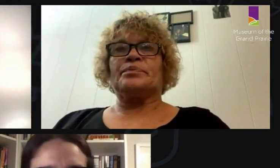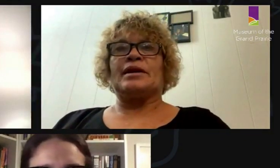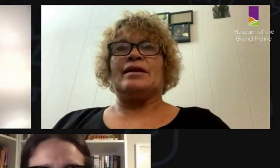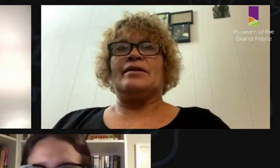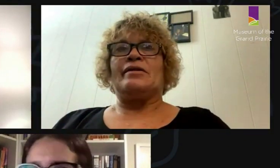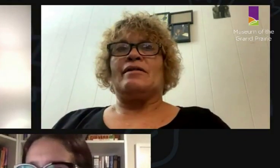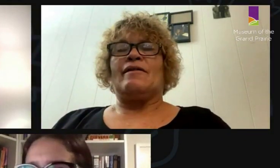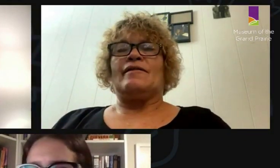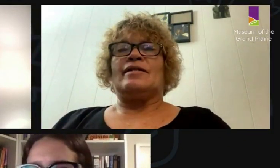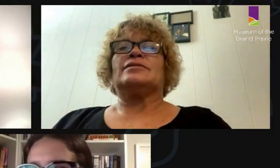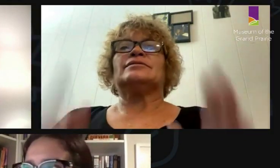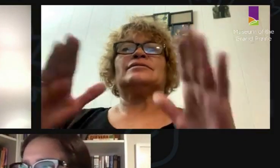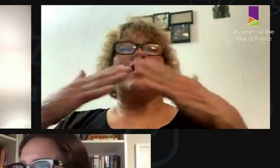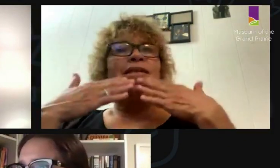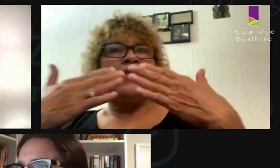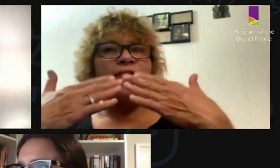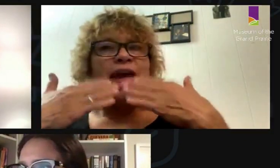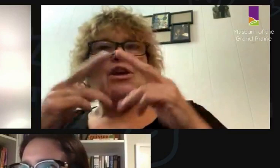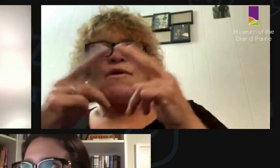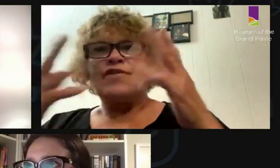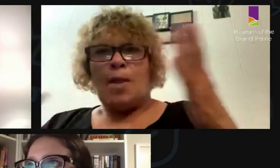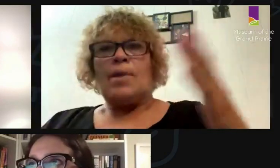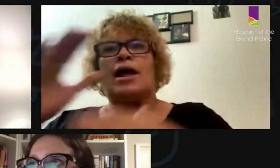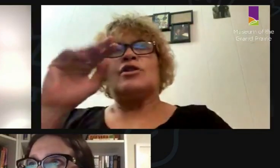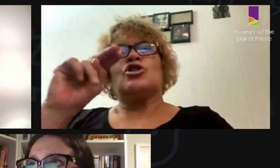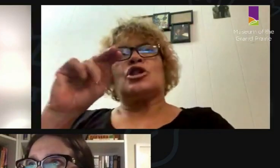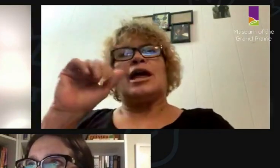Yes, thank you very much, Natalie. Appreciate that. And